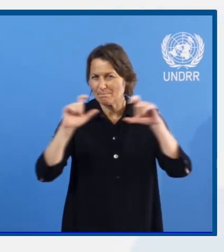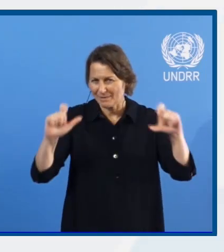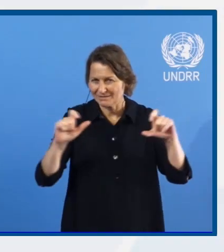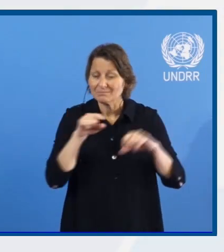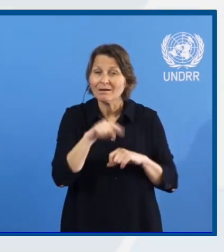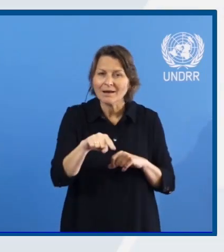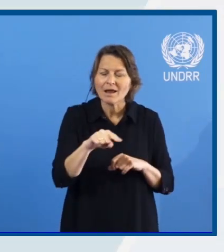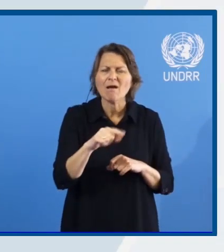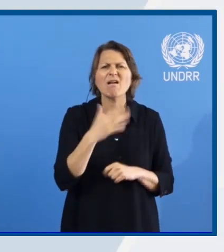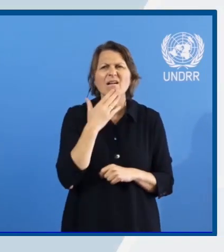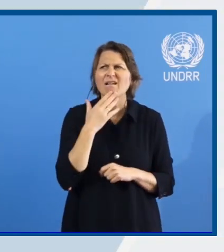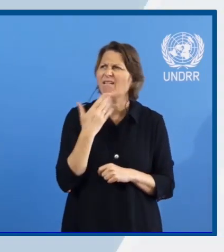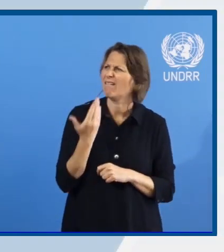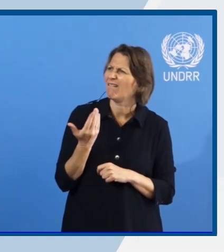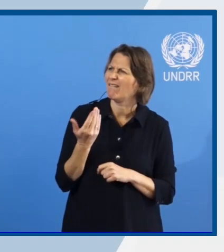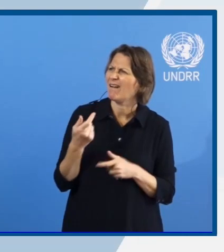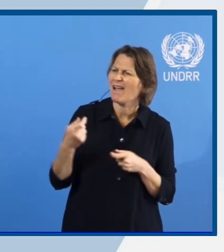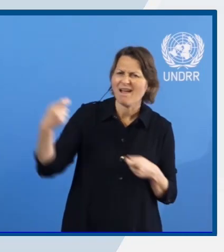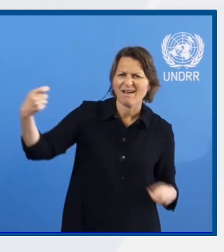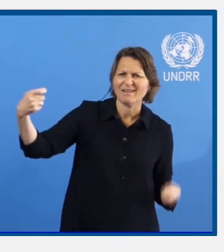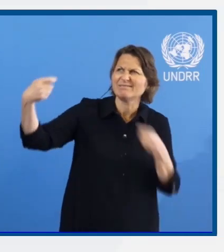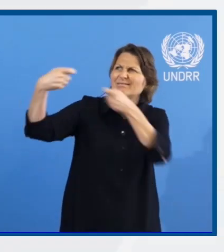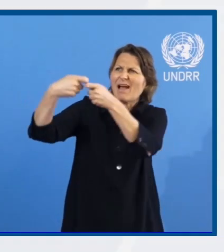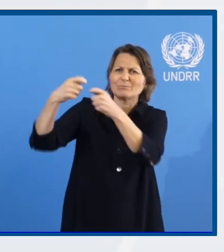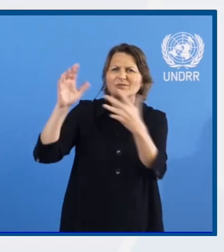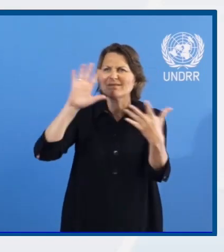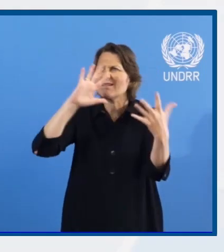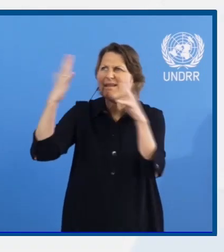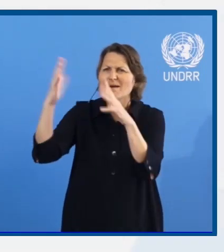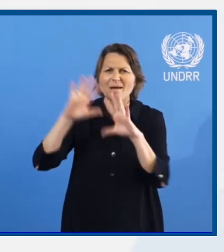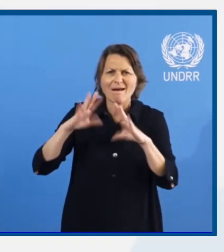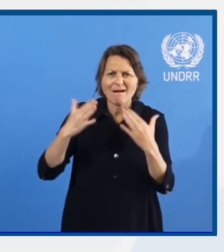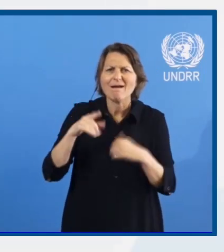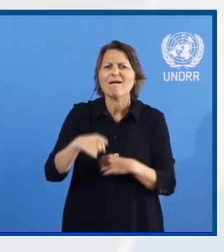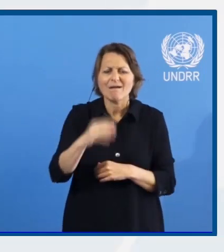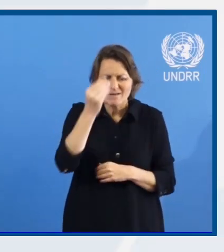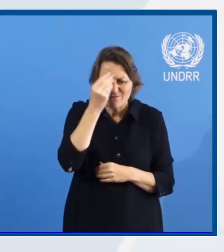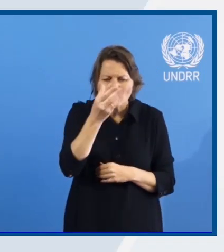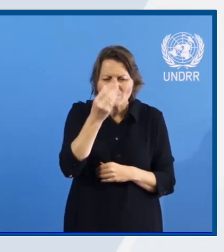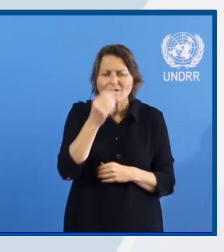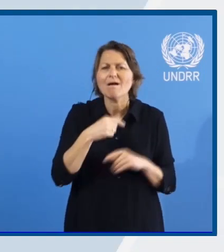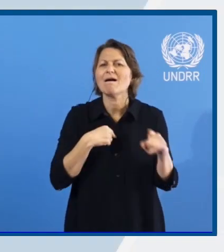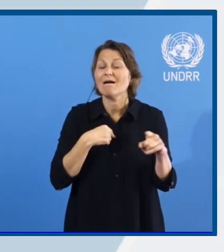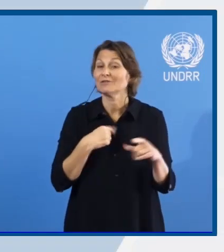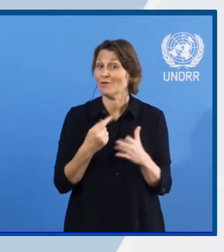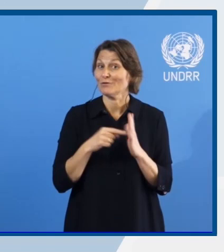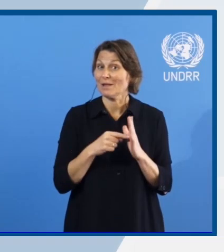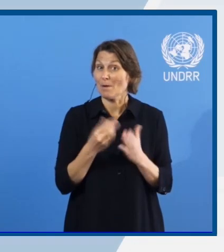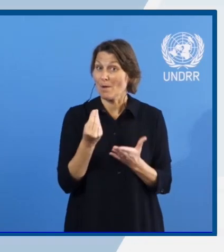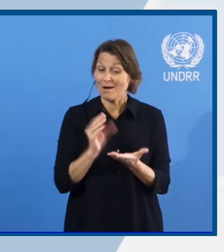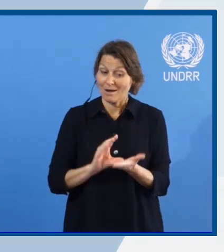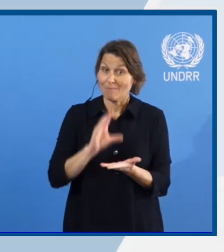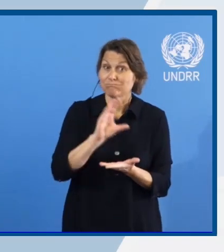So initially we didn't have the uptake of the concessional loans that we wanted. And so it